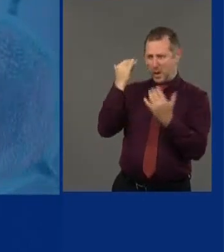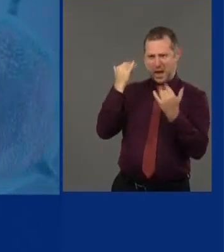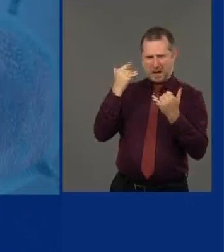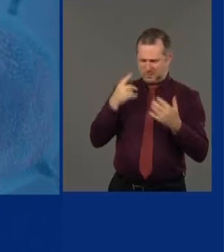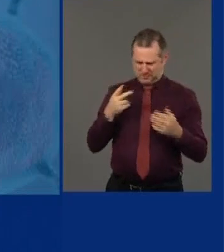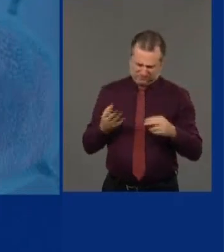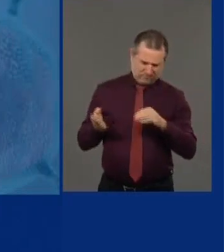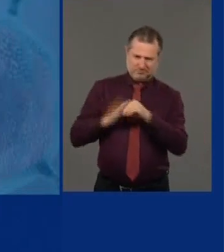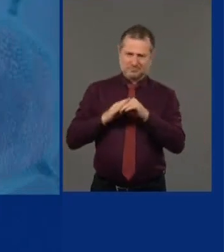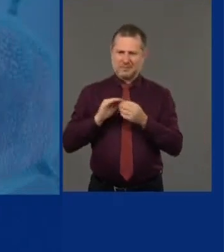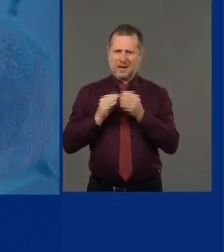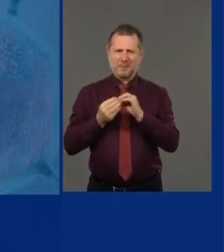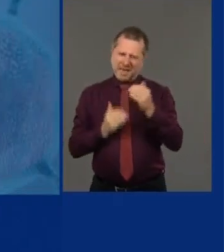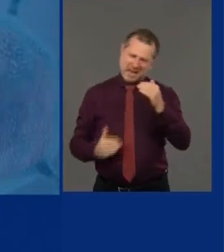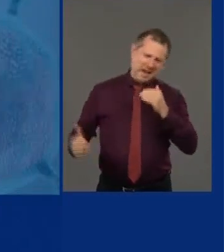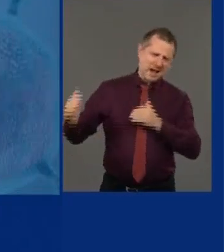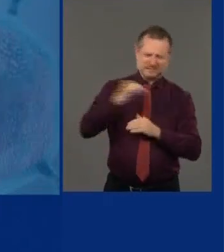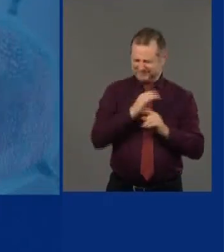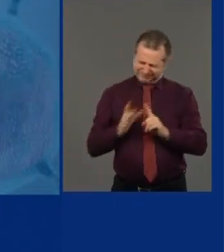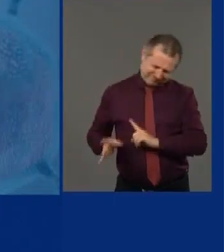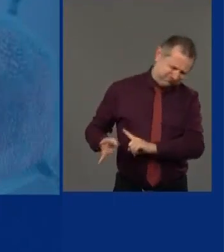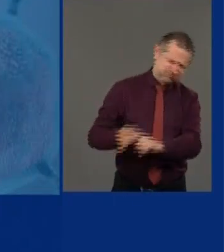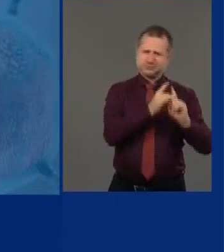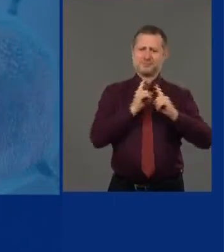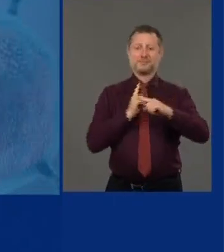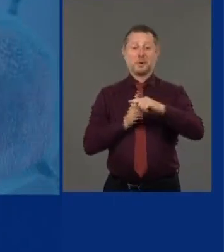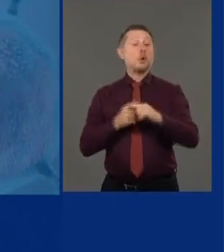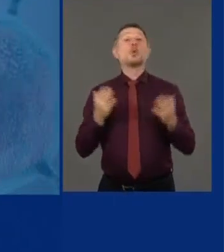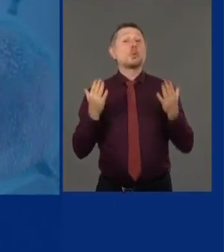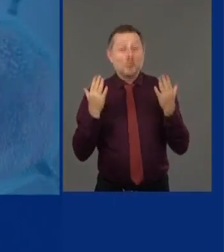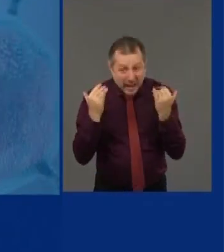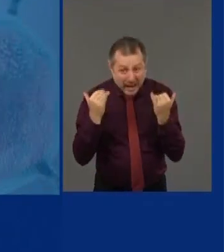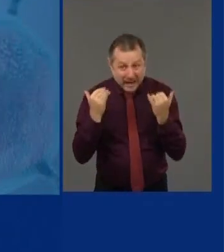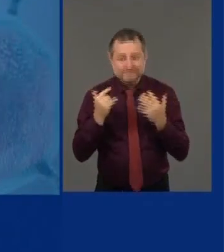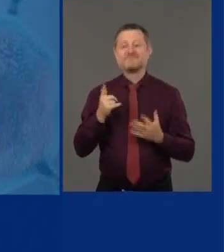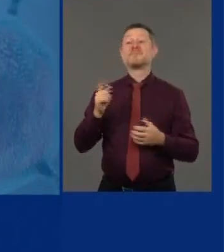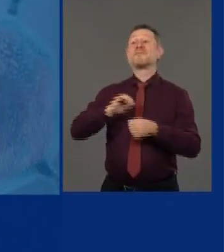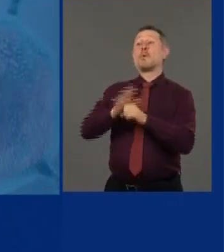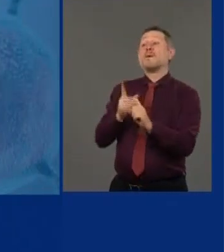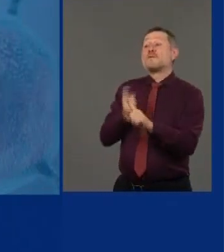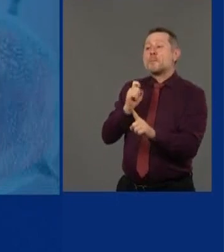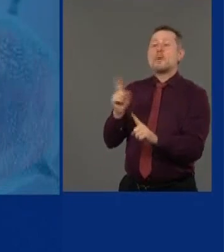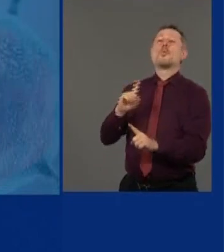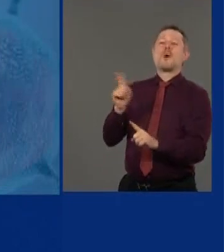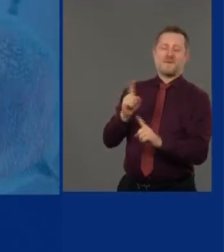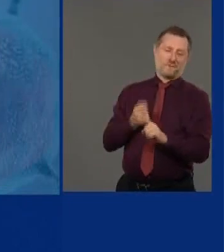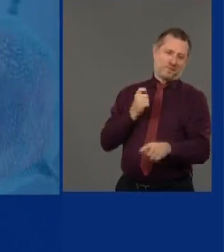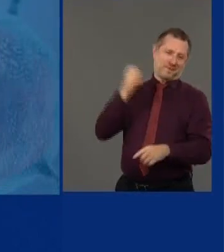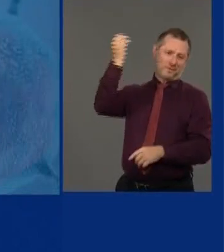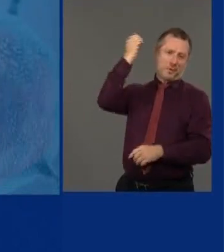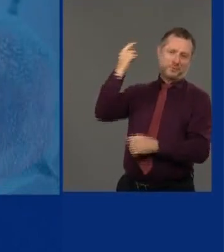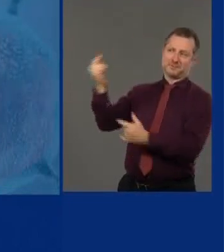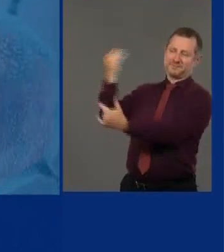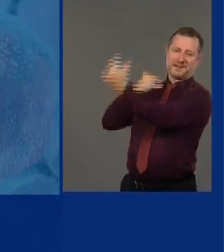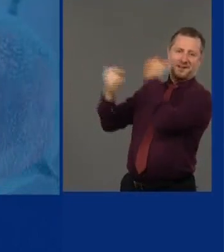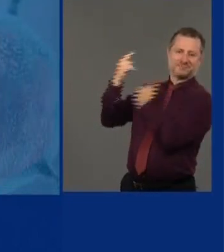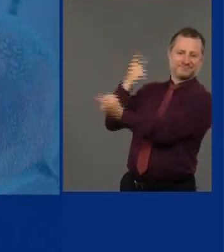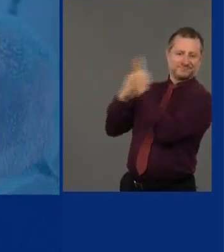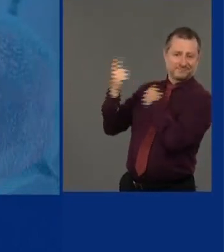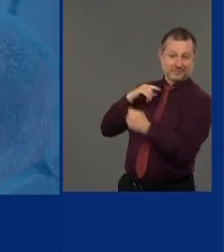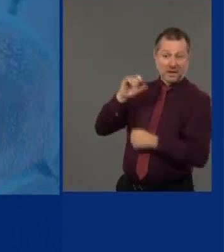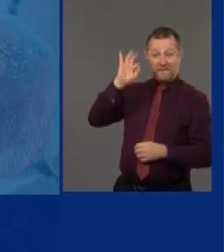every other state? Because the virus came from Europe. When the federal government